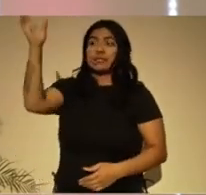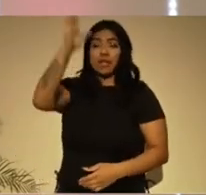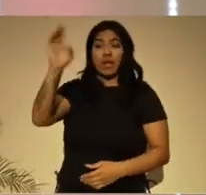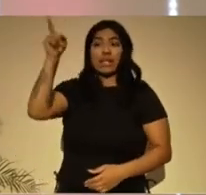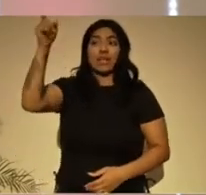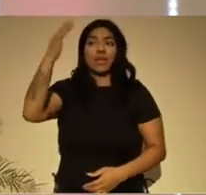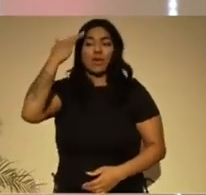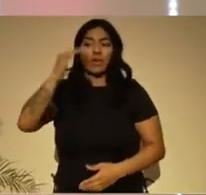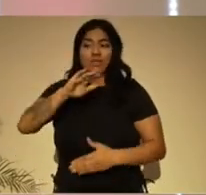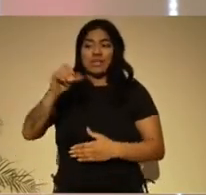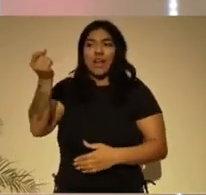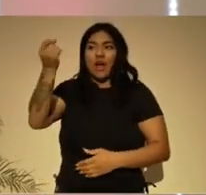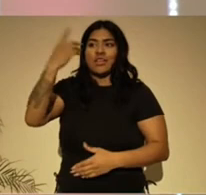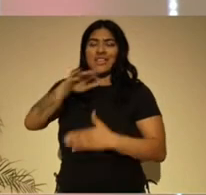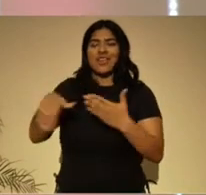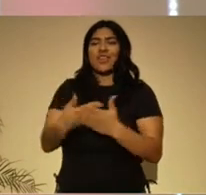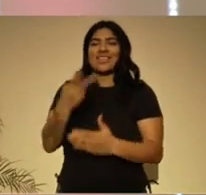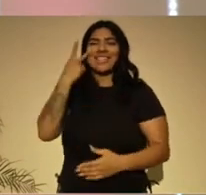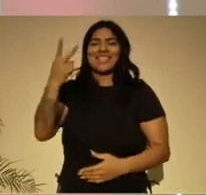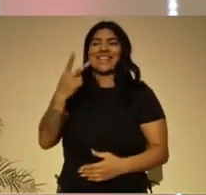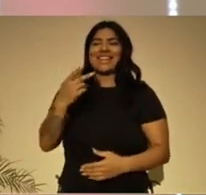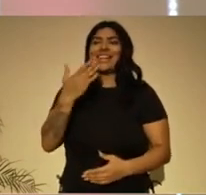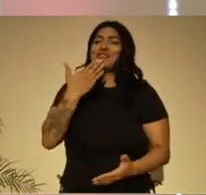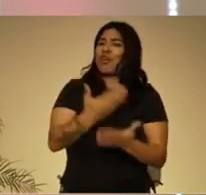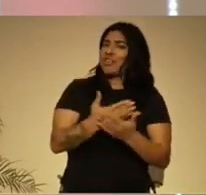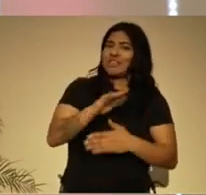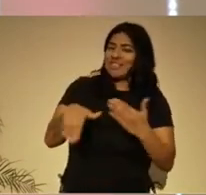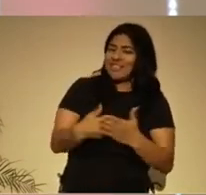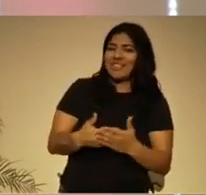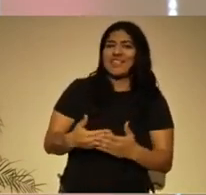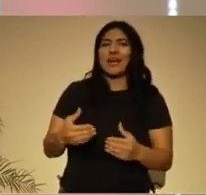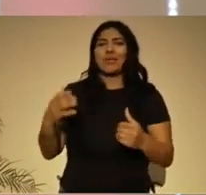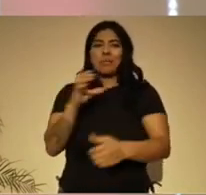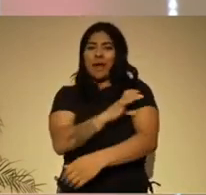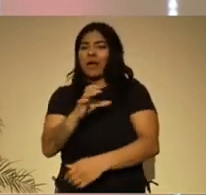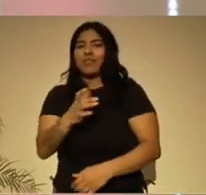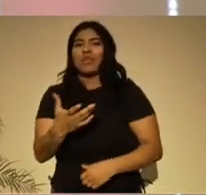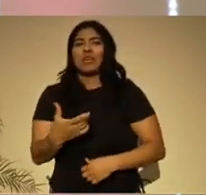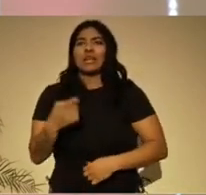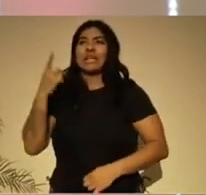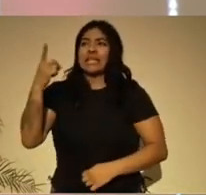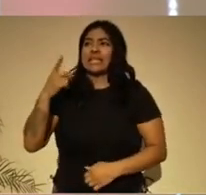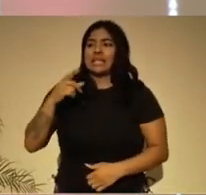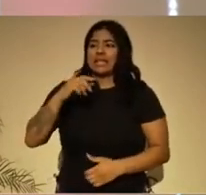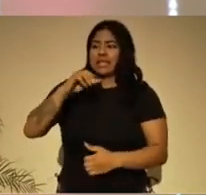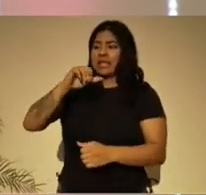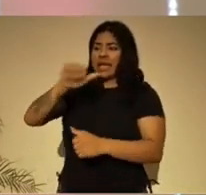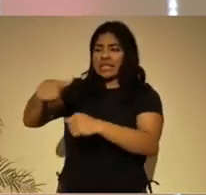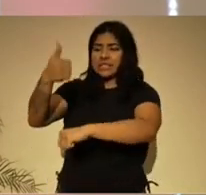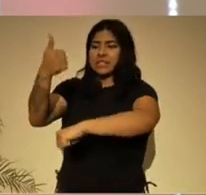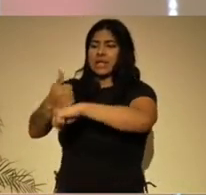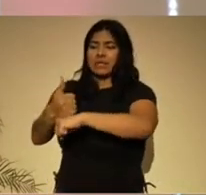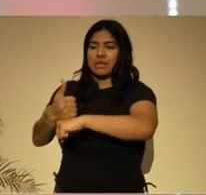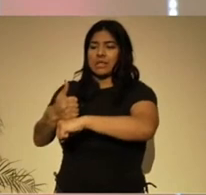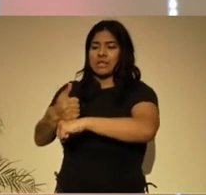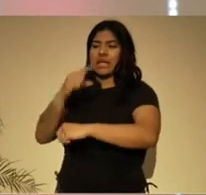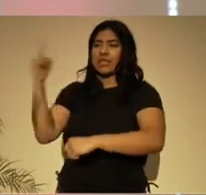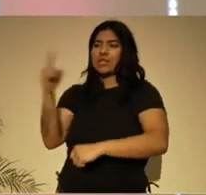knows all things, understands all things, sees all things, is all good, and is all powerful, has set eternity in our